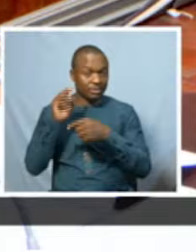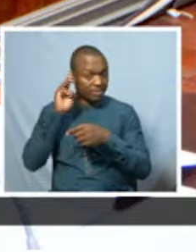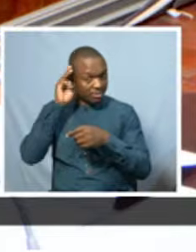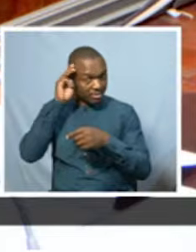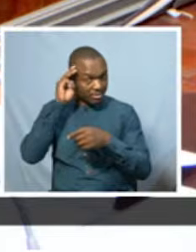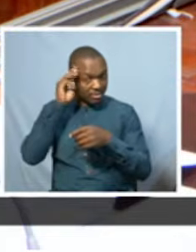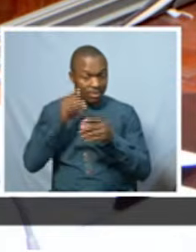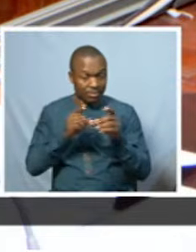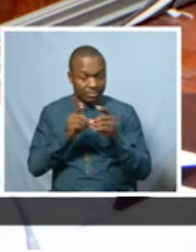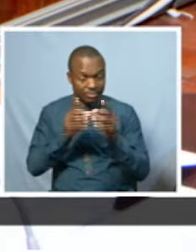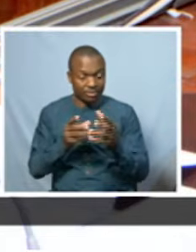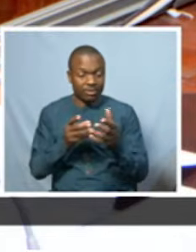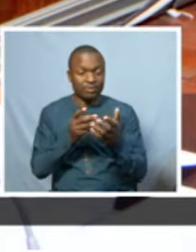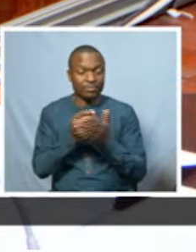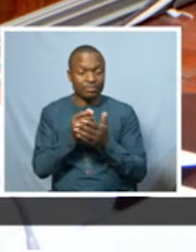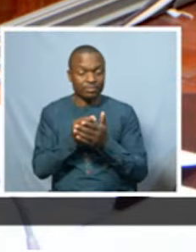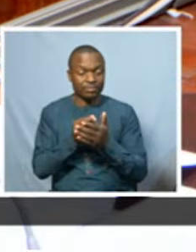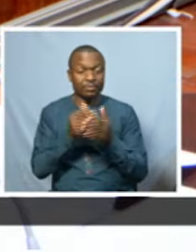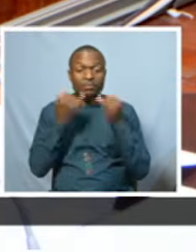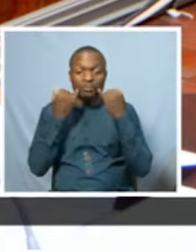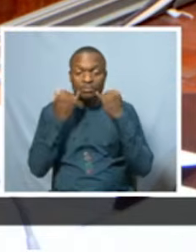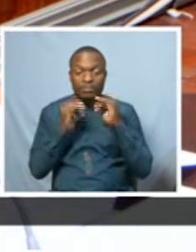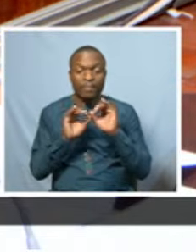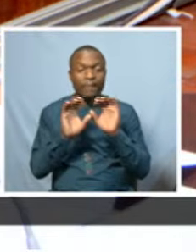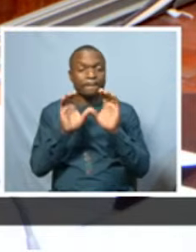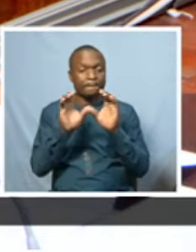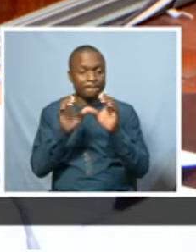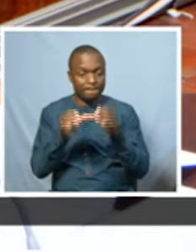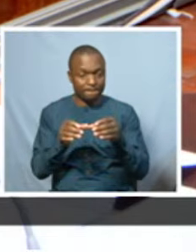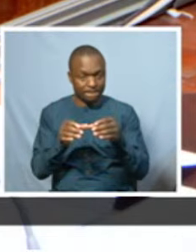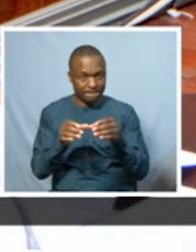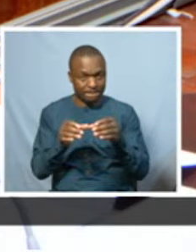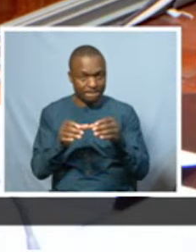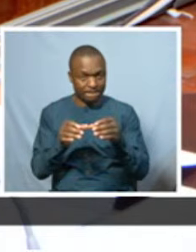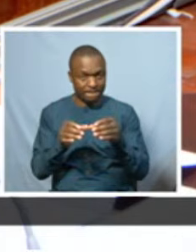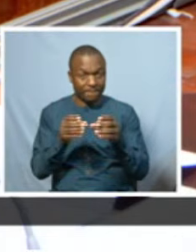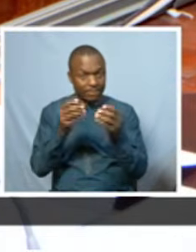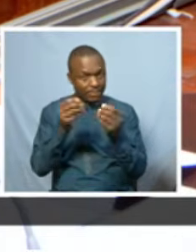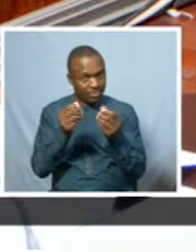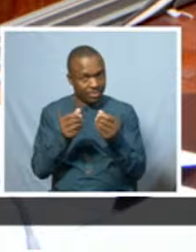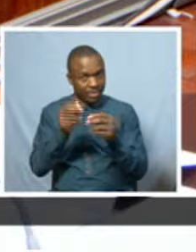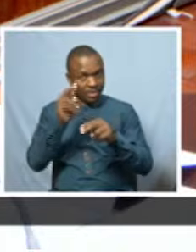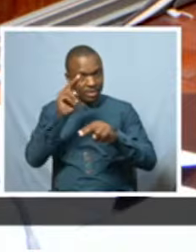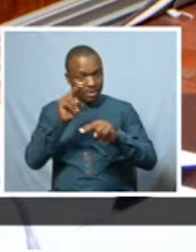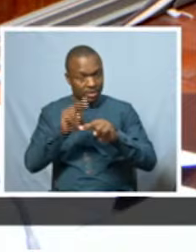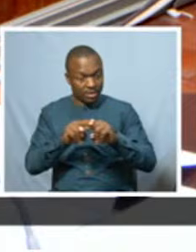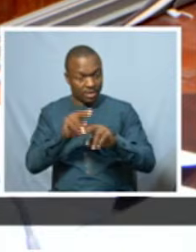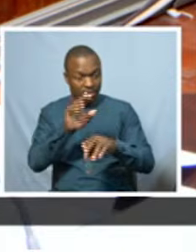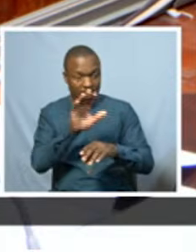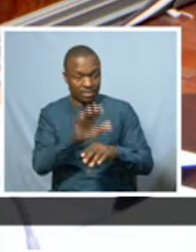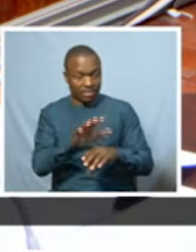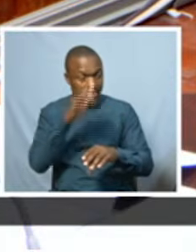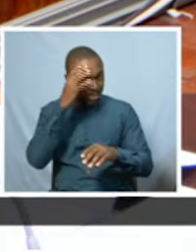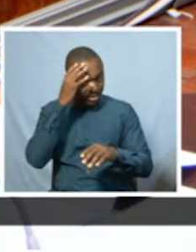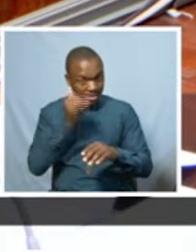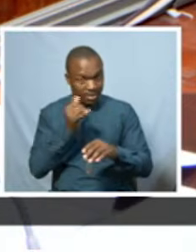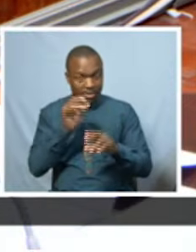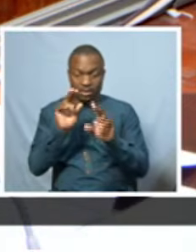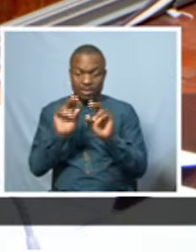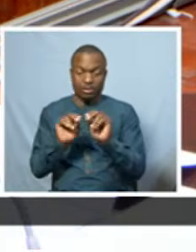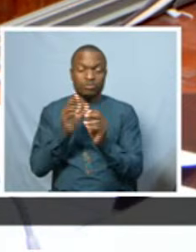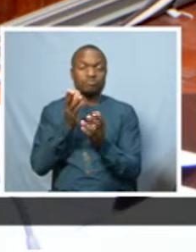Then the Director of Finance is here telling this committee that monies were sitting because there were no